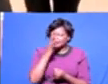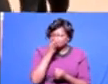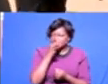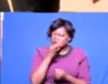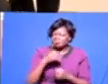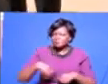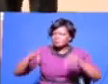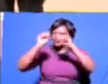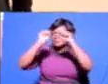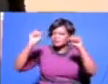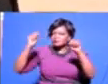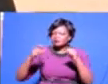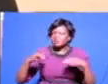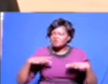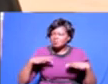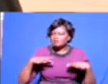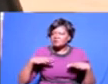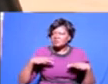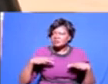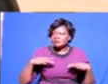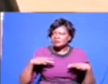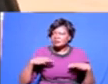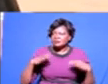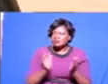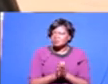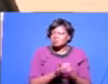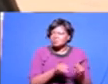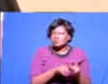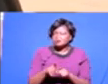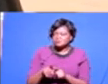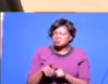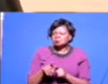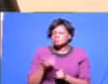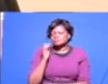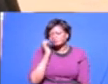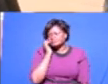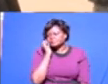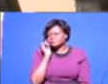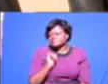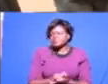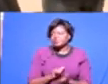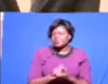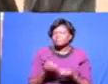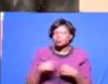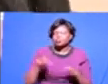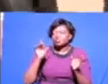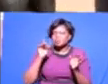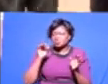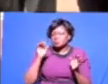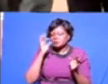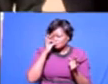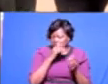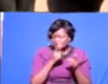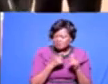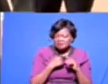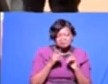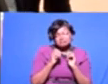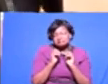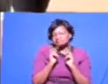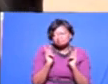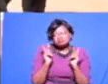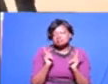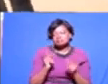of Kenya. I'm very proud. And I'm also sad that we have lost him, but it is what it is. So at the campaigns in Nairobi and a